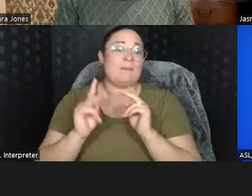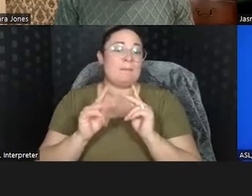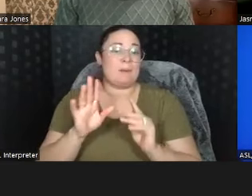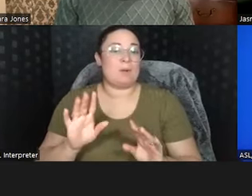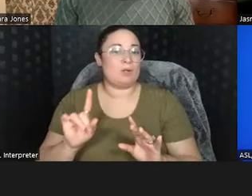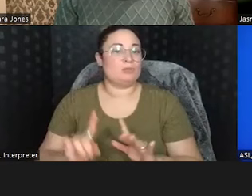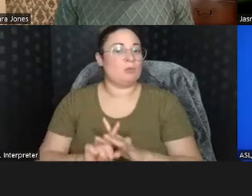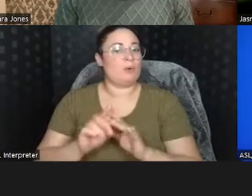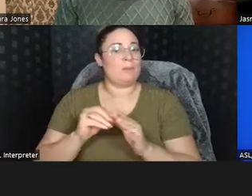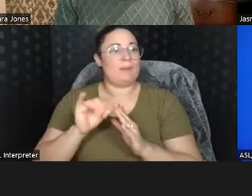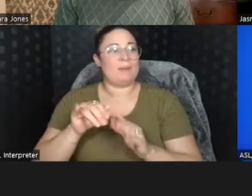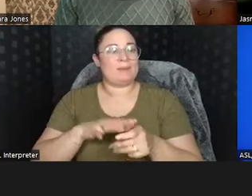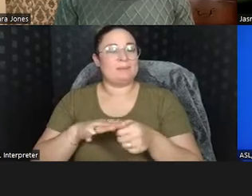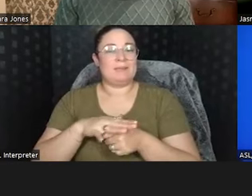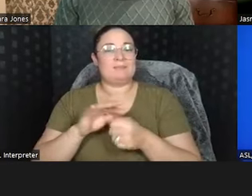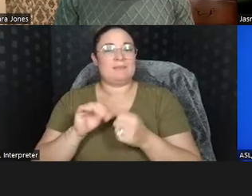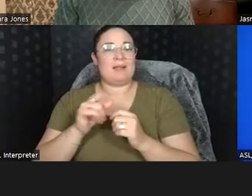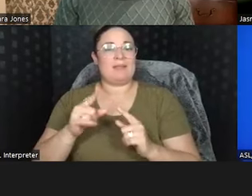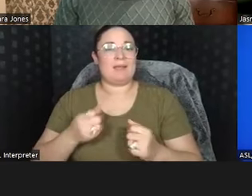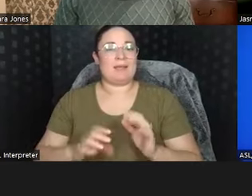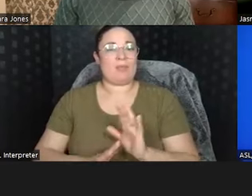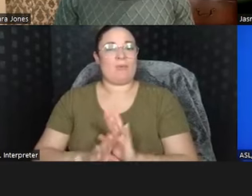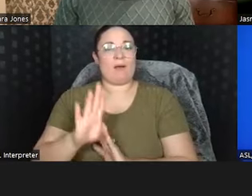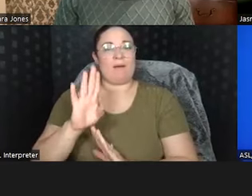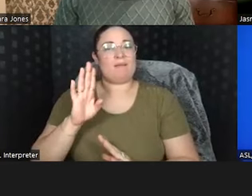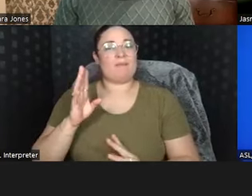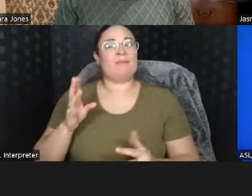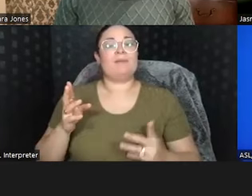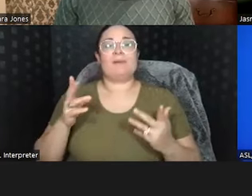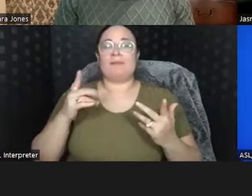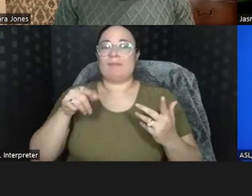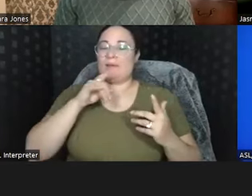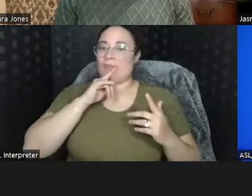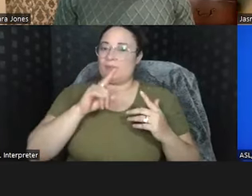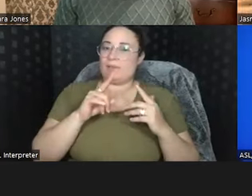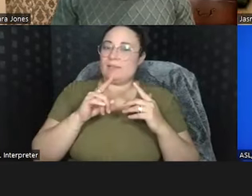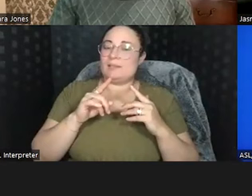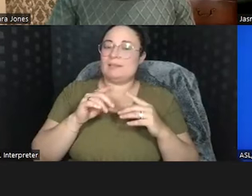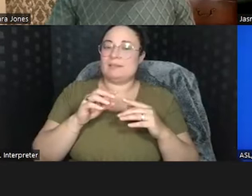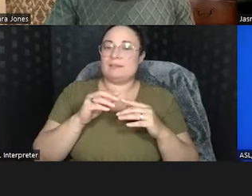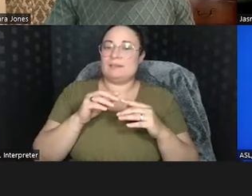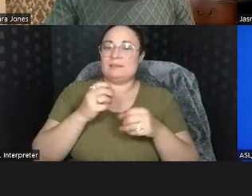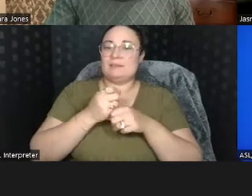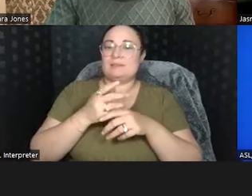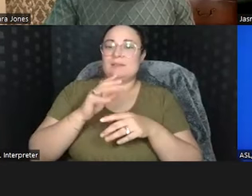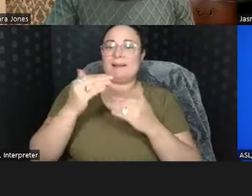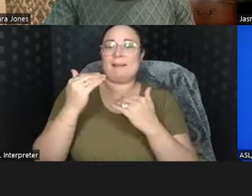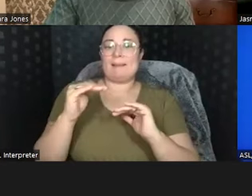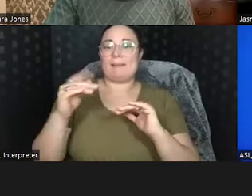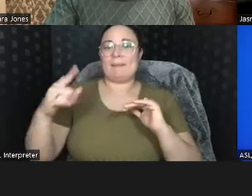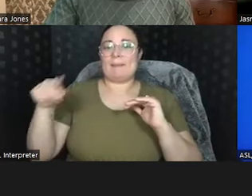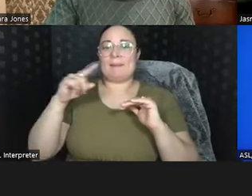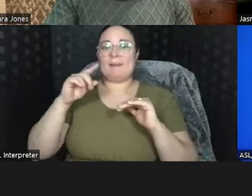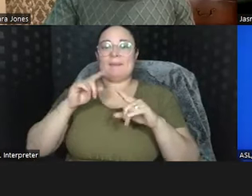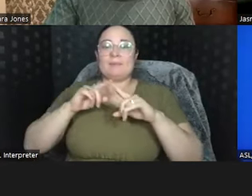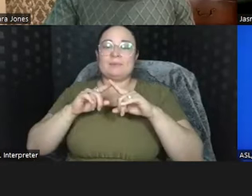different spaces and are able to thrive. And that can, you know, contribute to like the limiting of them being able